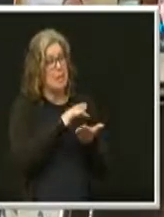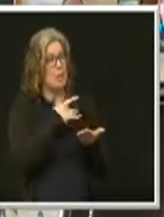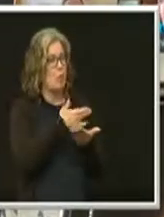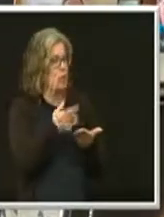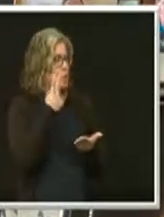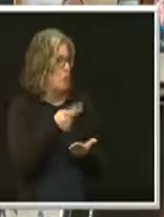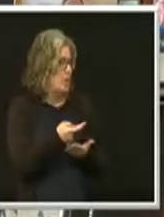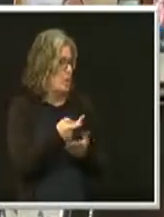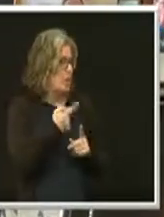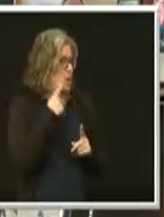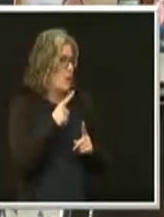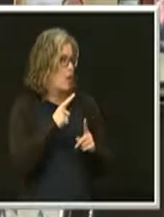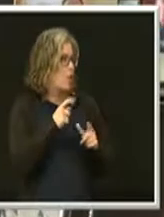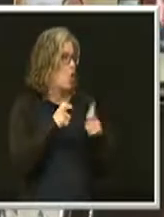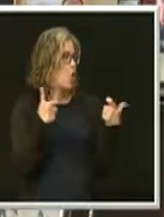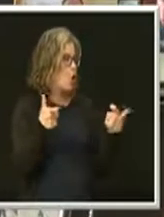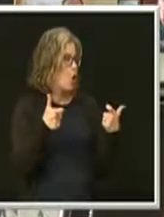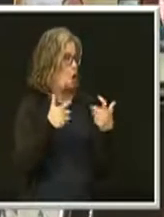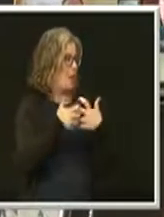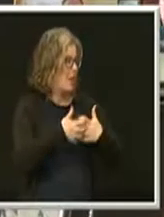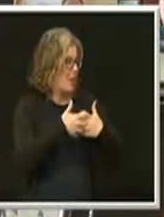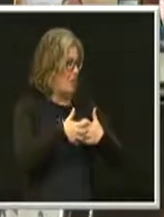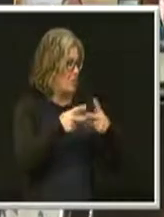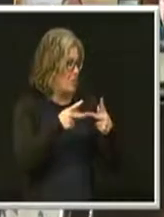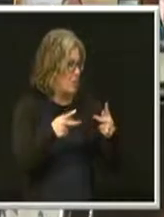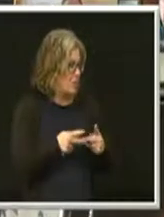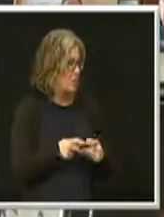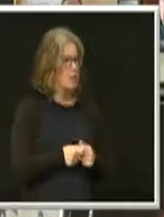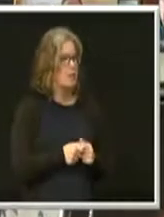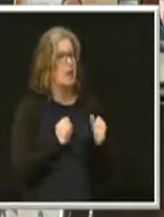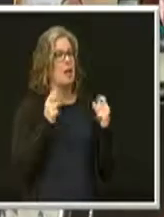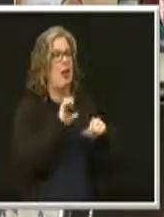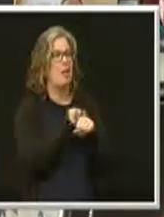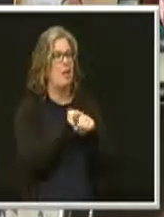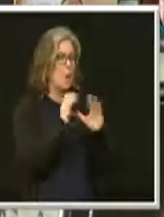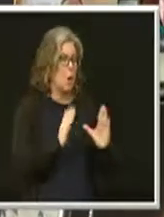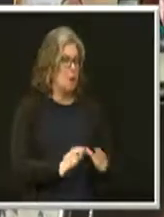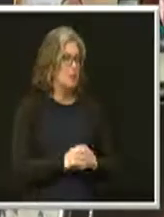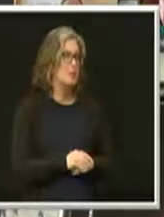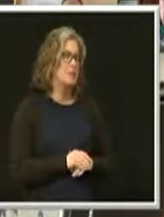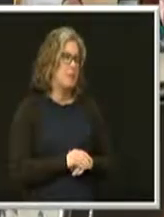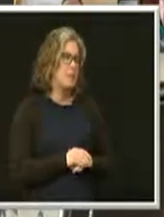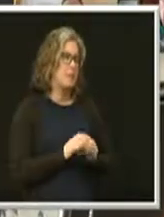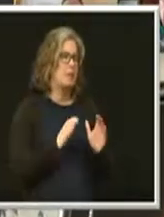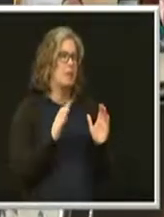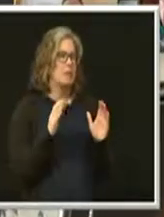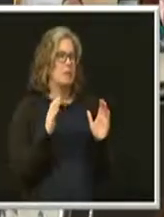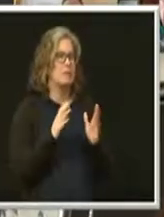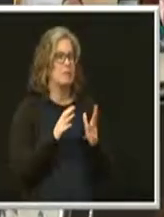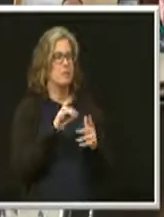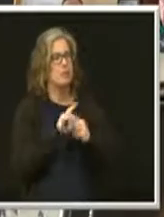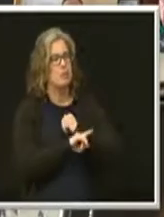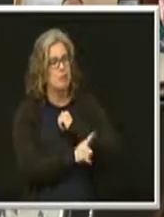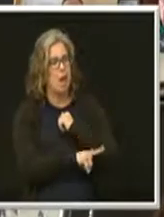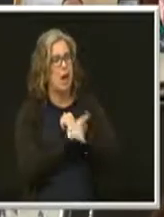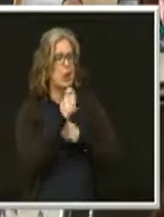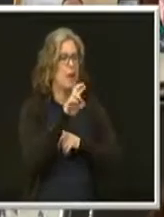that you would see for a very large manufacturing facility and a lot of employees, small amounts of debris or